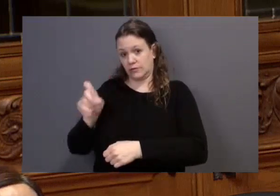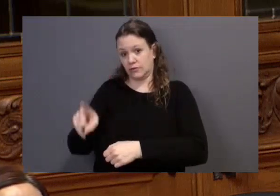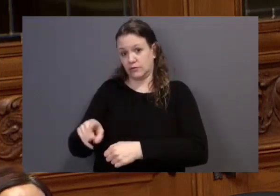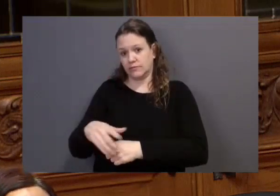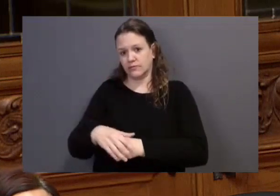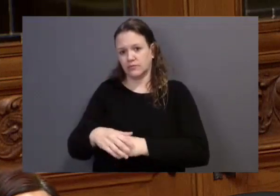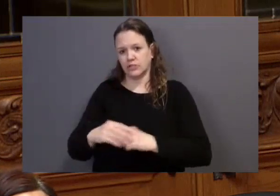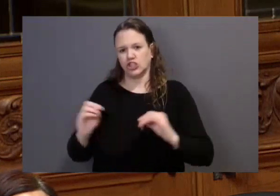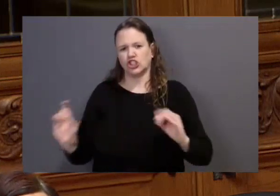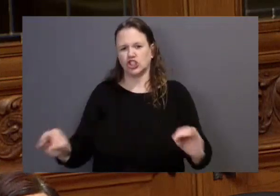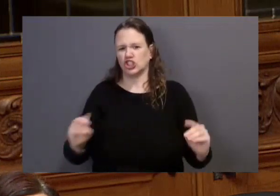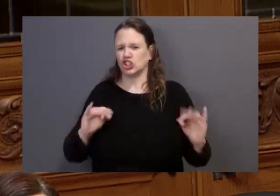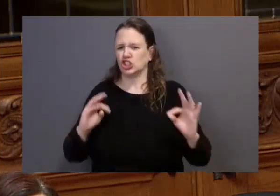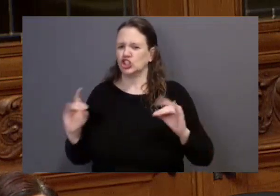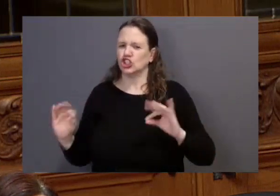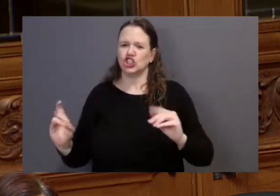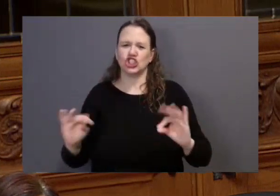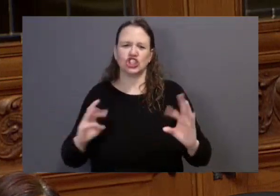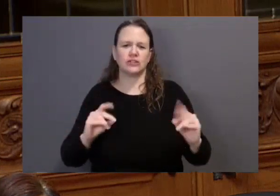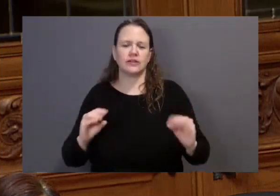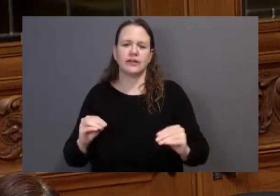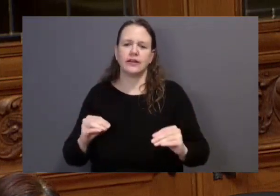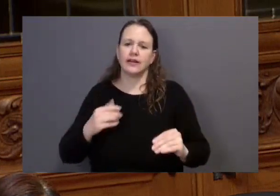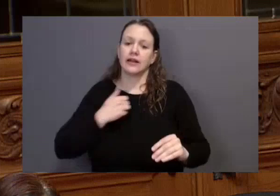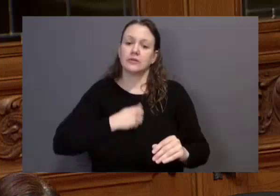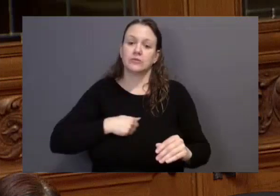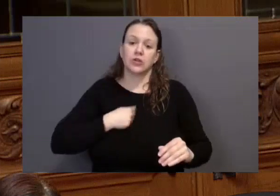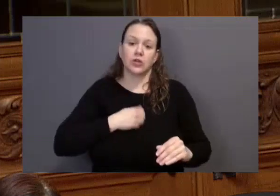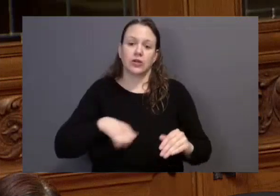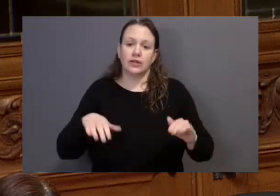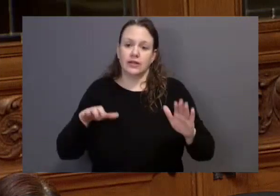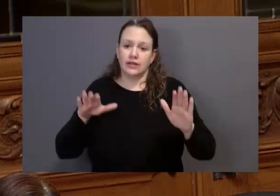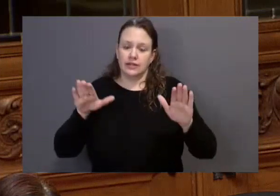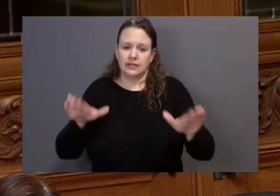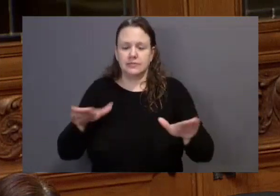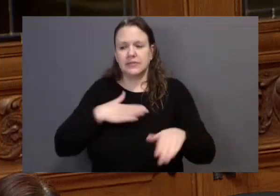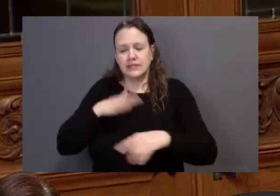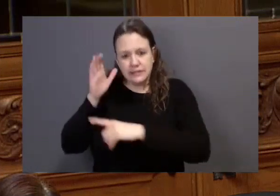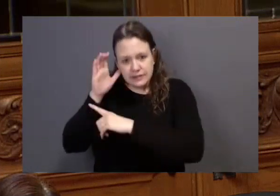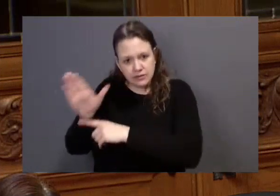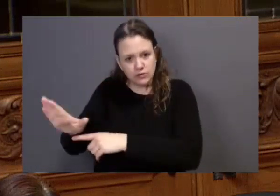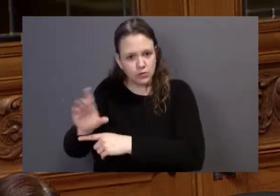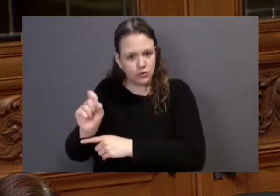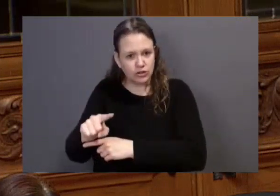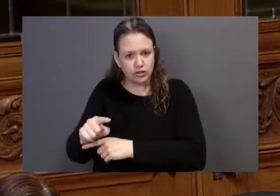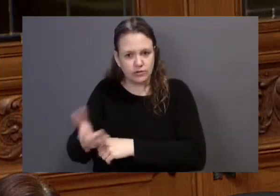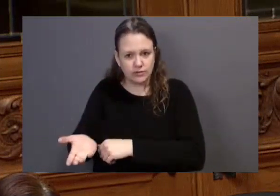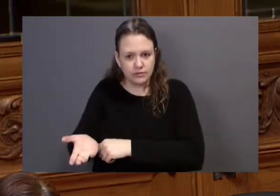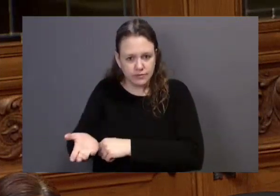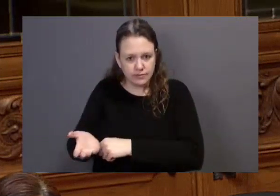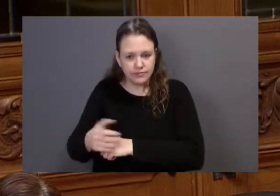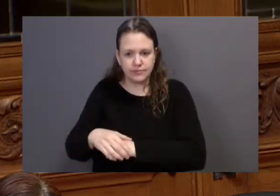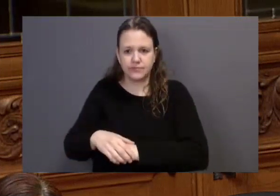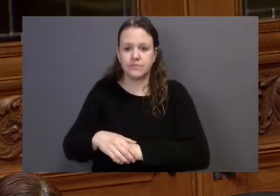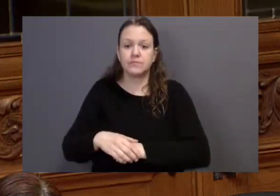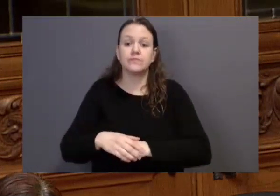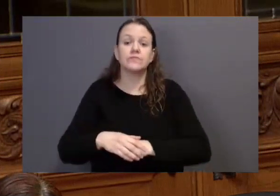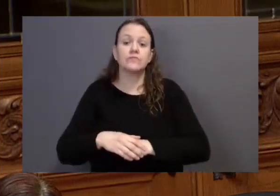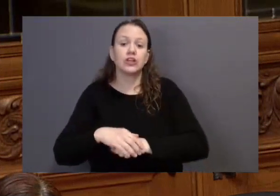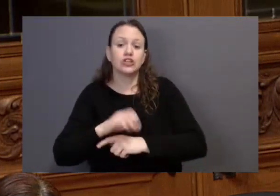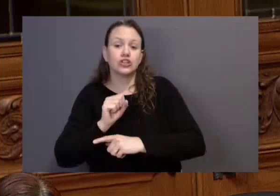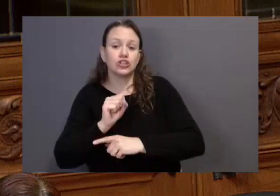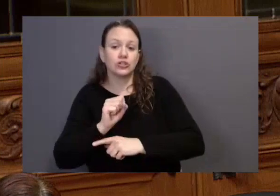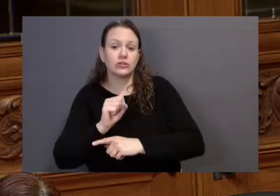Members, let's hear the question, please. To the Solicitor General, how much money has this BC government